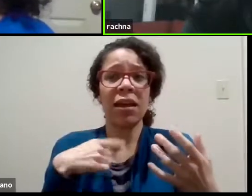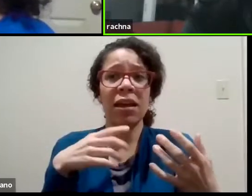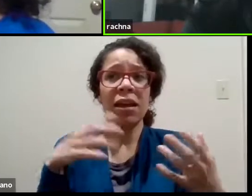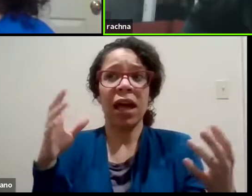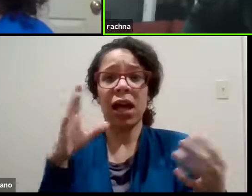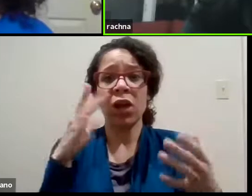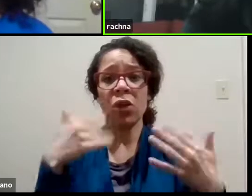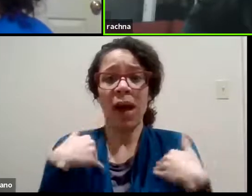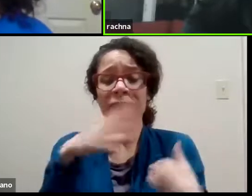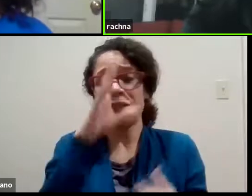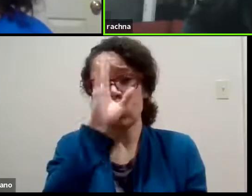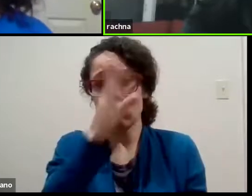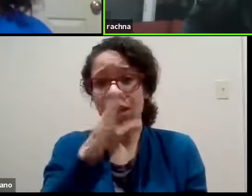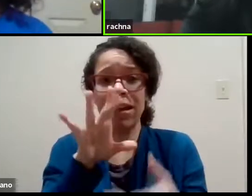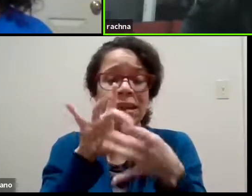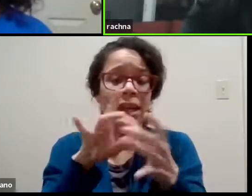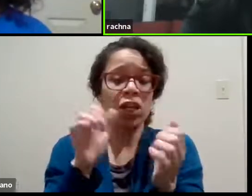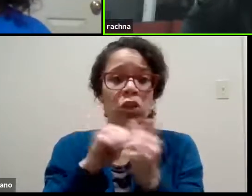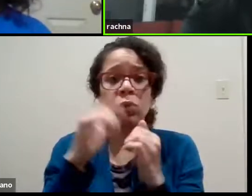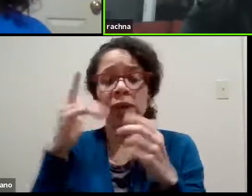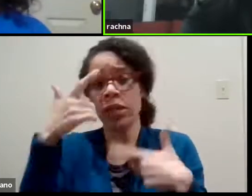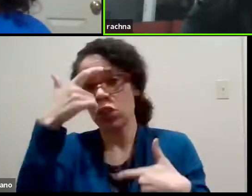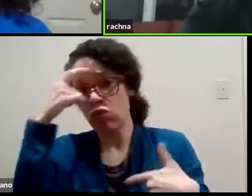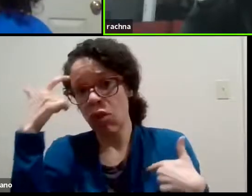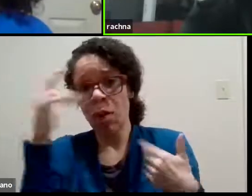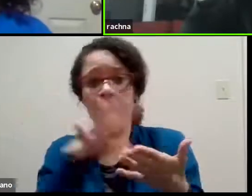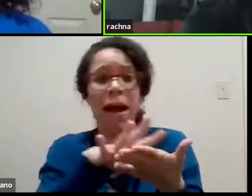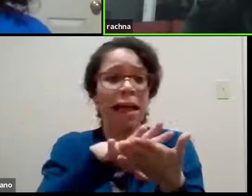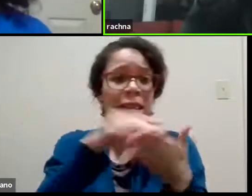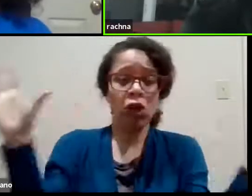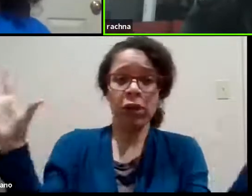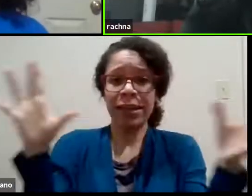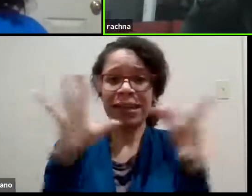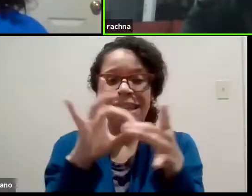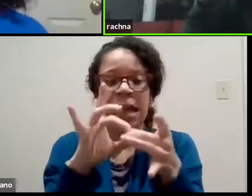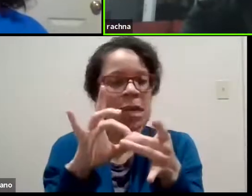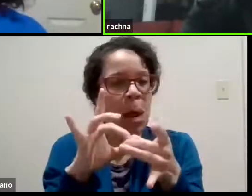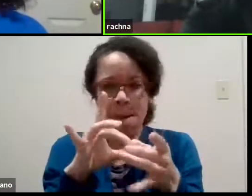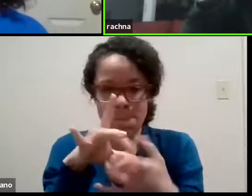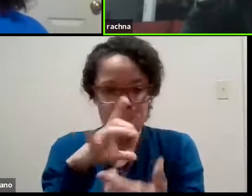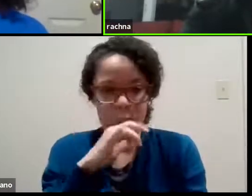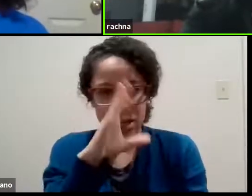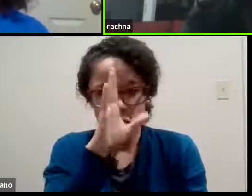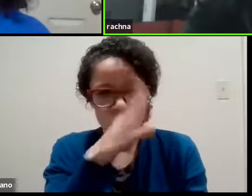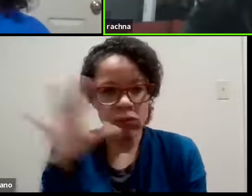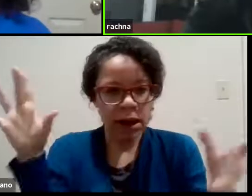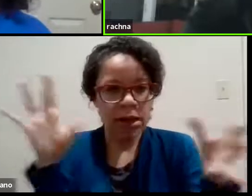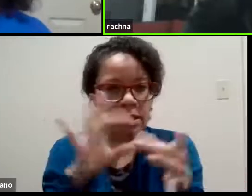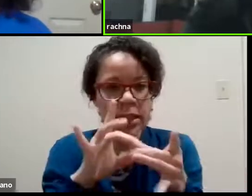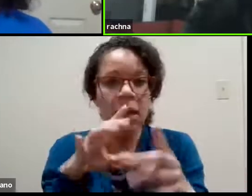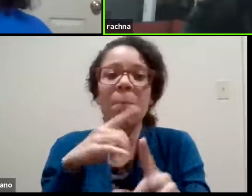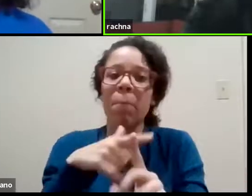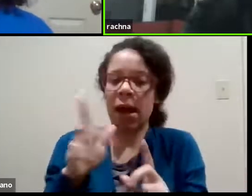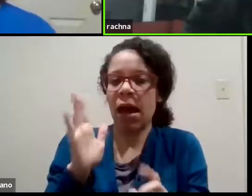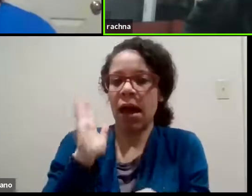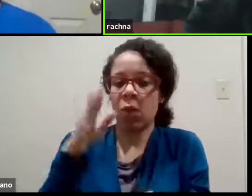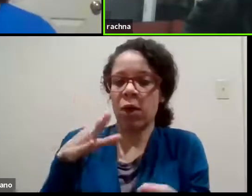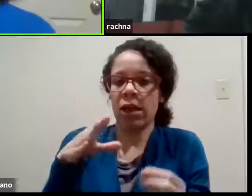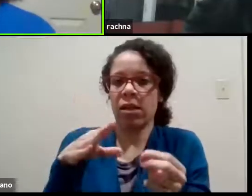between the trauma and the learning? No, but I would definitely speak to it.